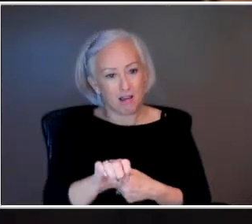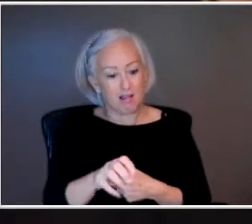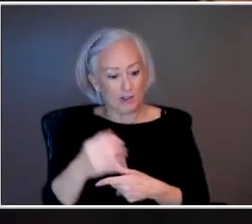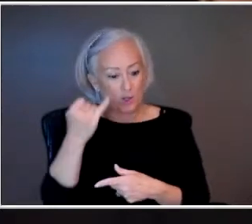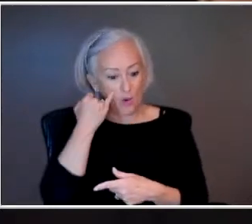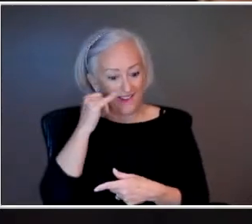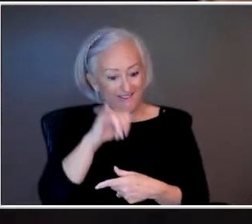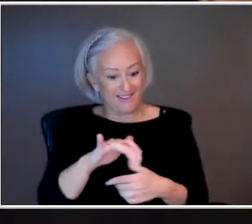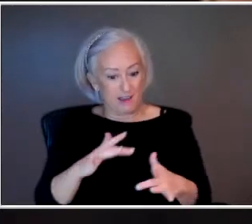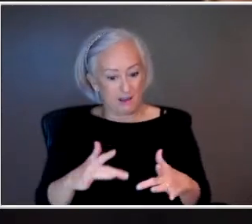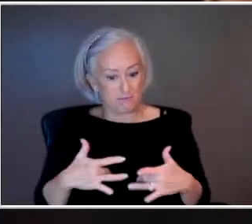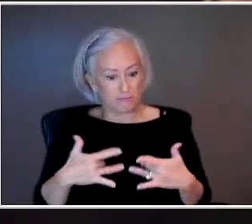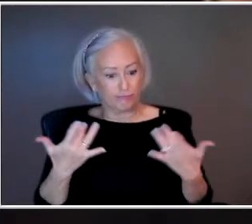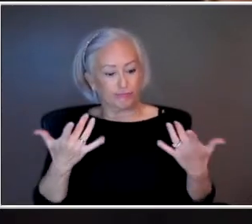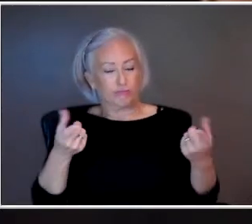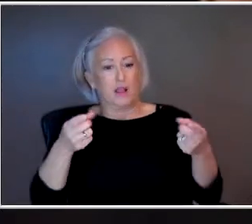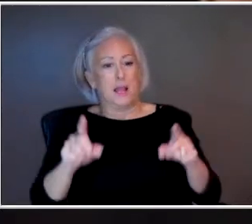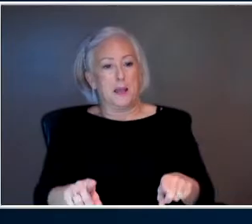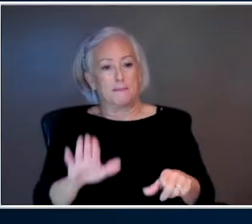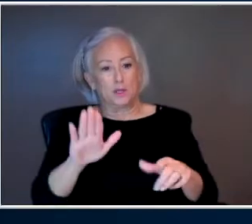your body is more prepared.